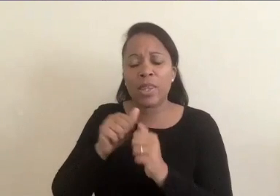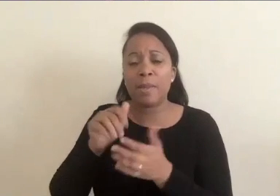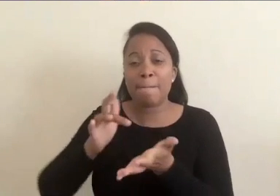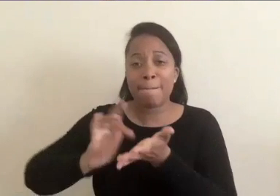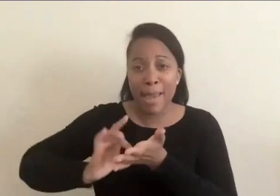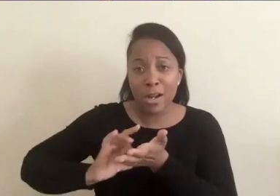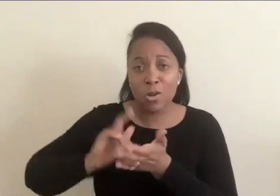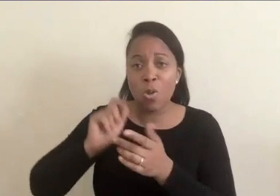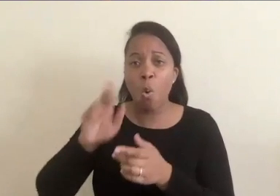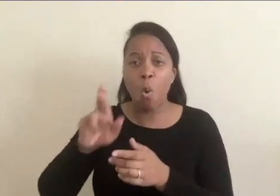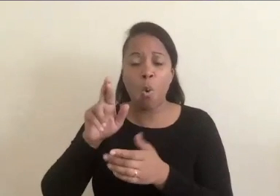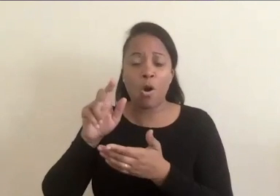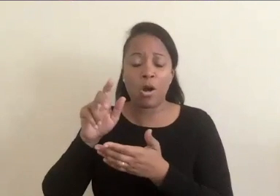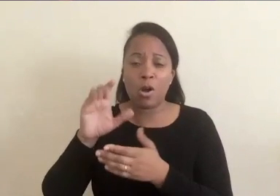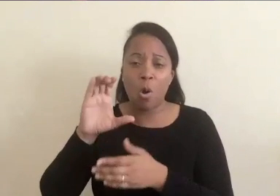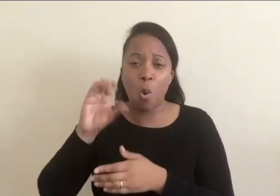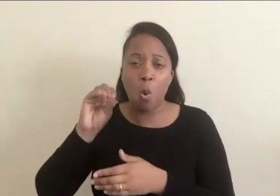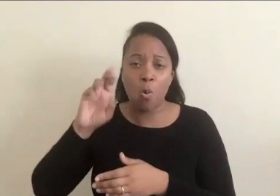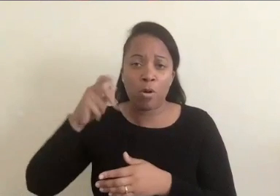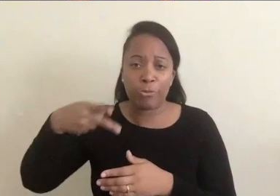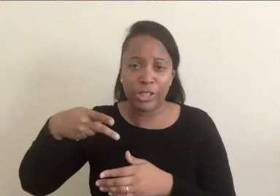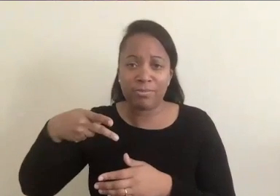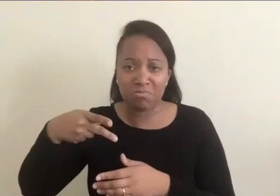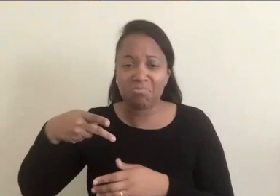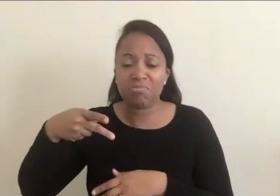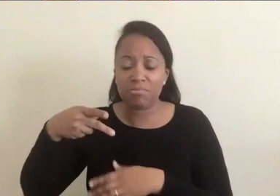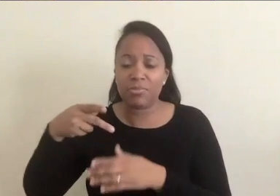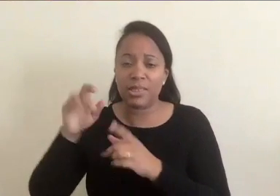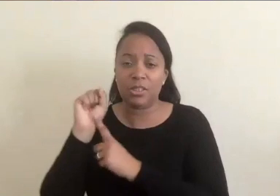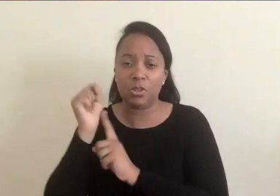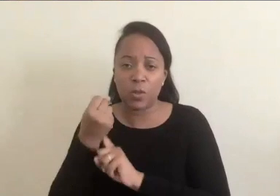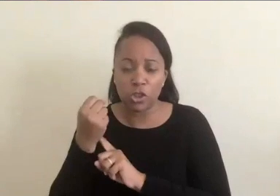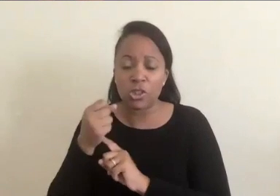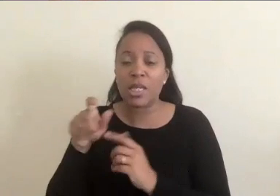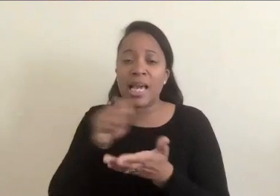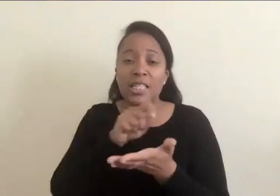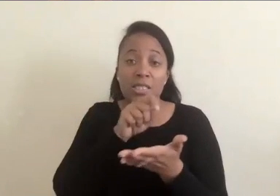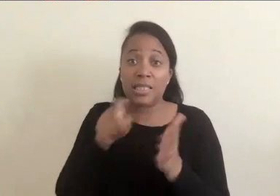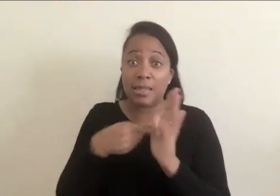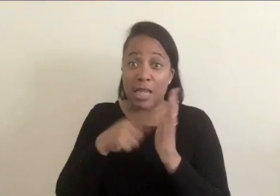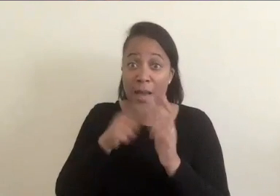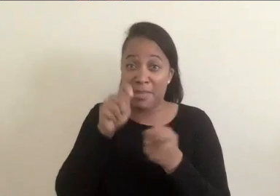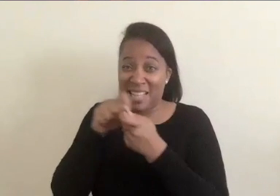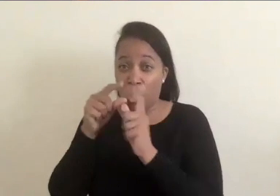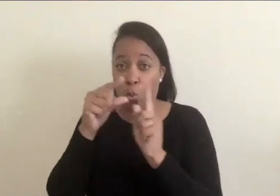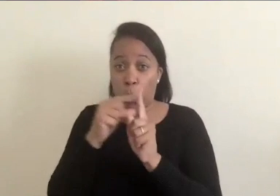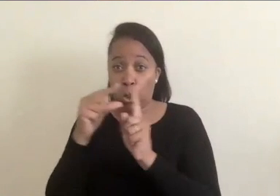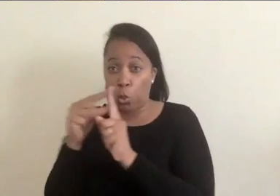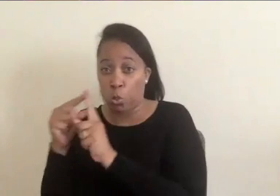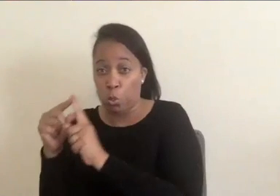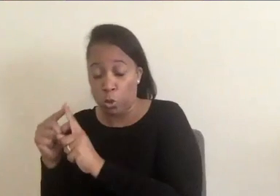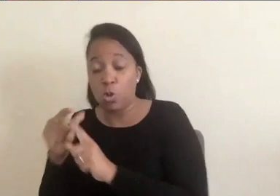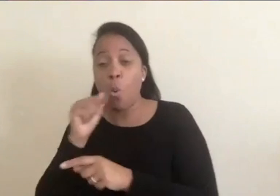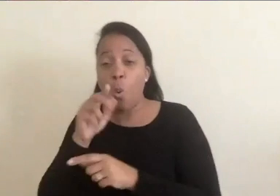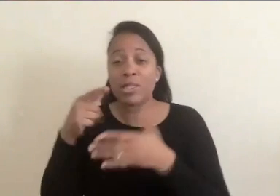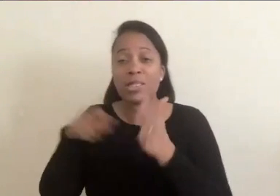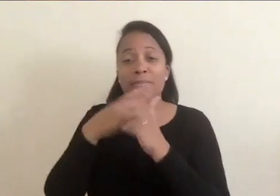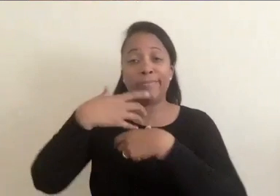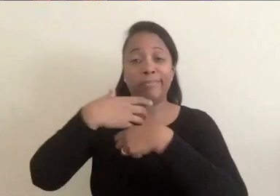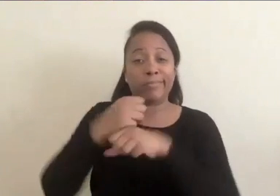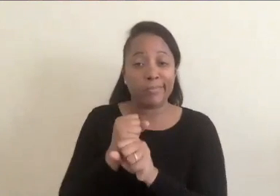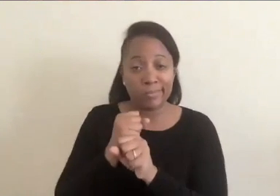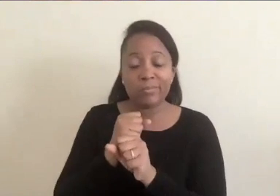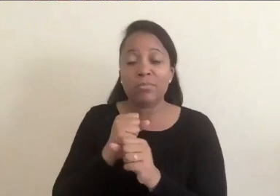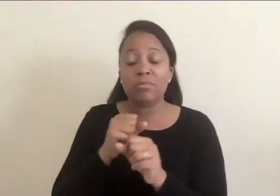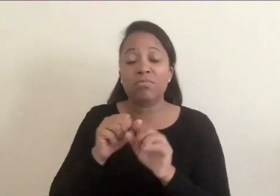medical services settings. It's the process of taking verbatim or summarized notes from meetings and